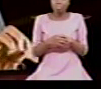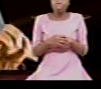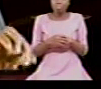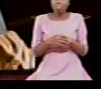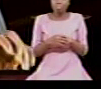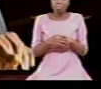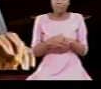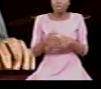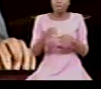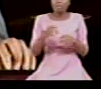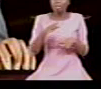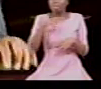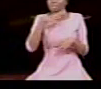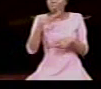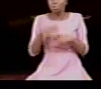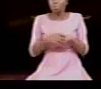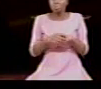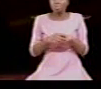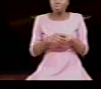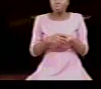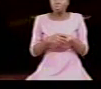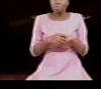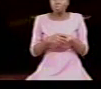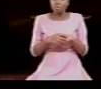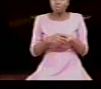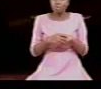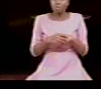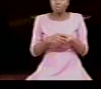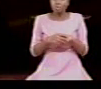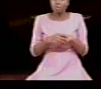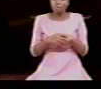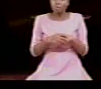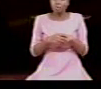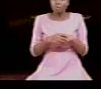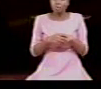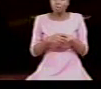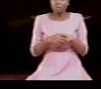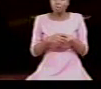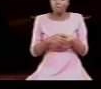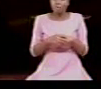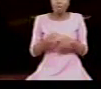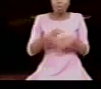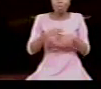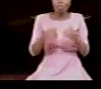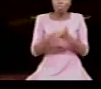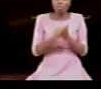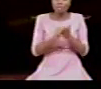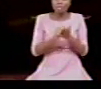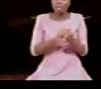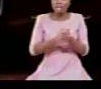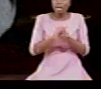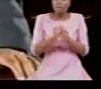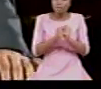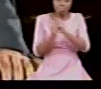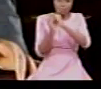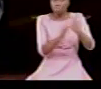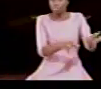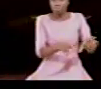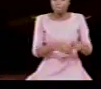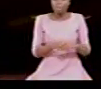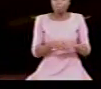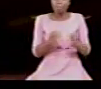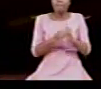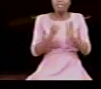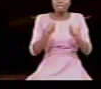Corrupt. Don't need that money. Throw it. If I see it, I throw it, I squeeze it, I shred it into dustbin. It